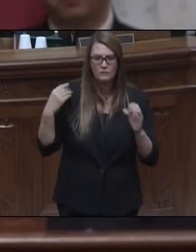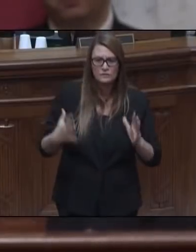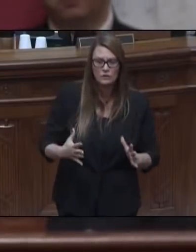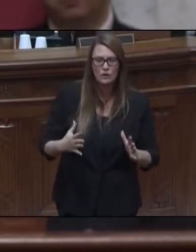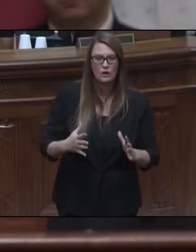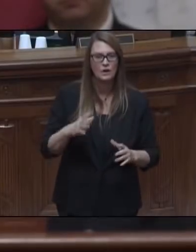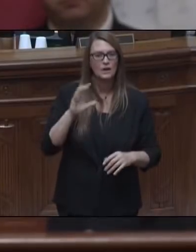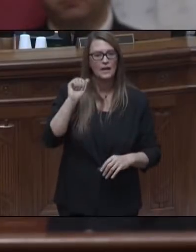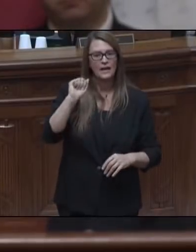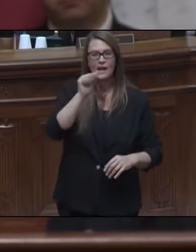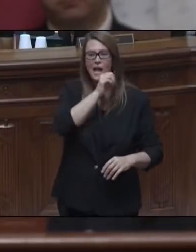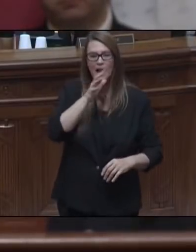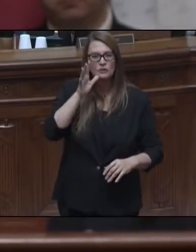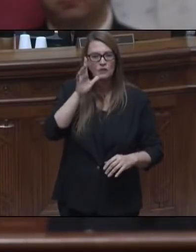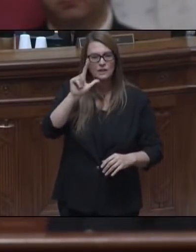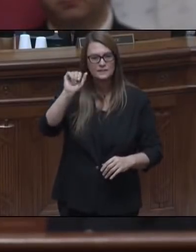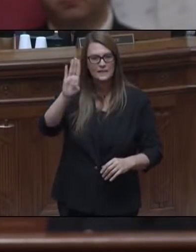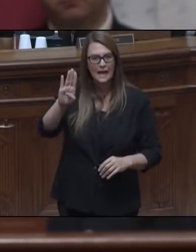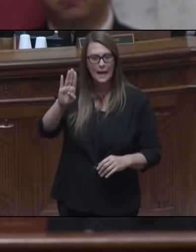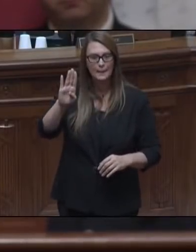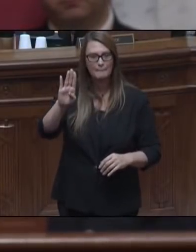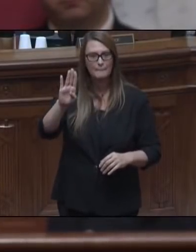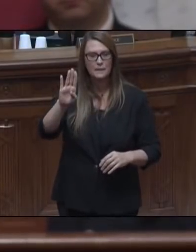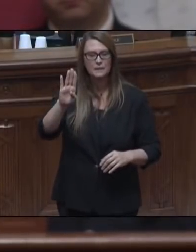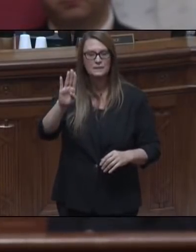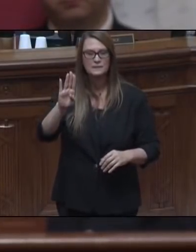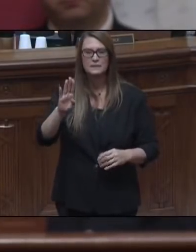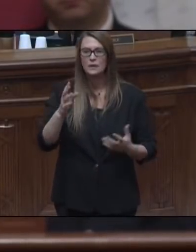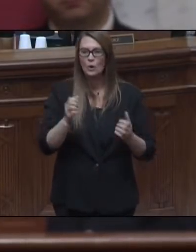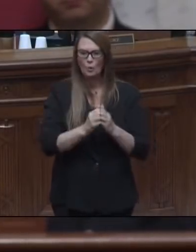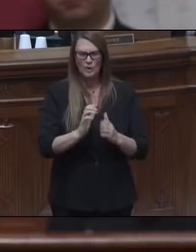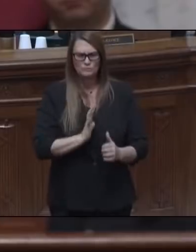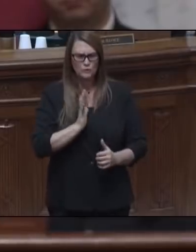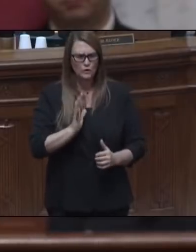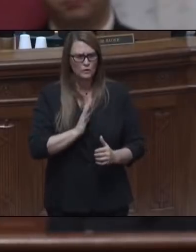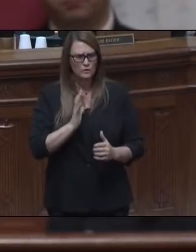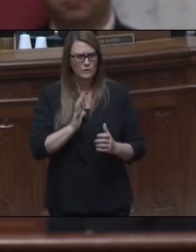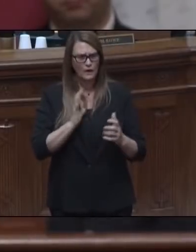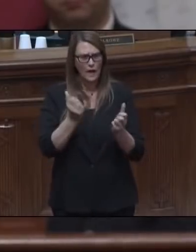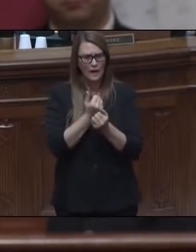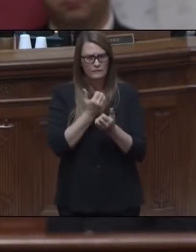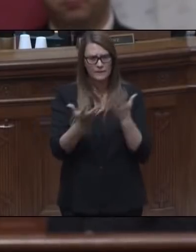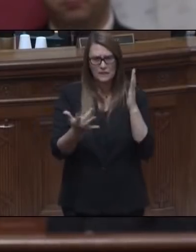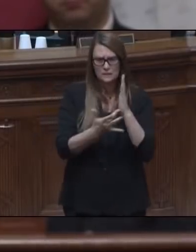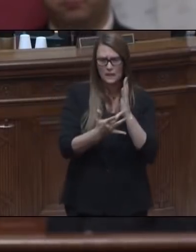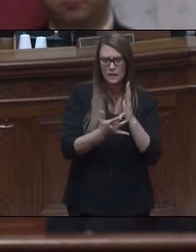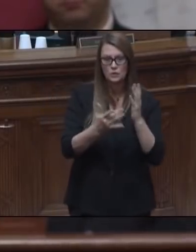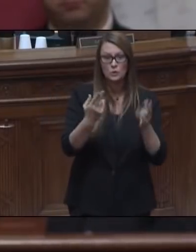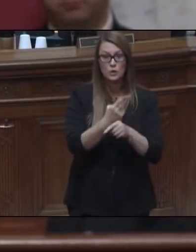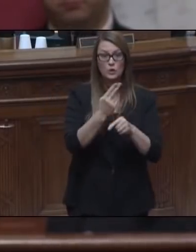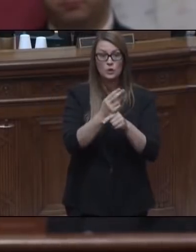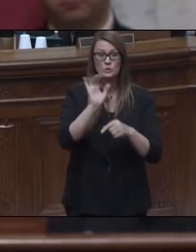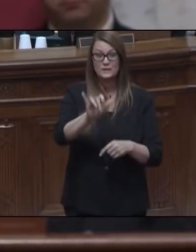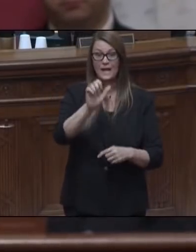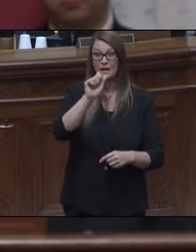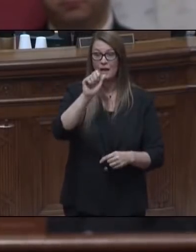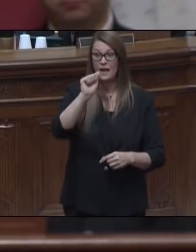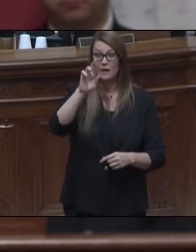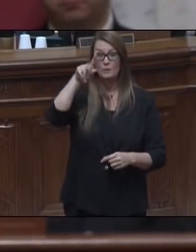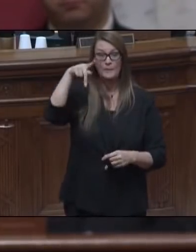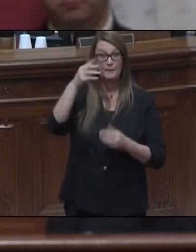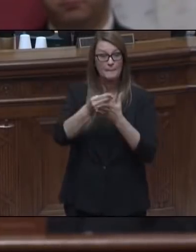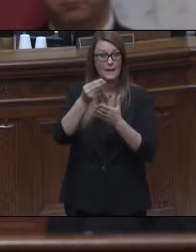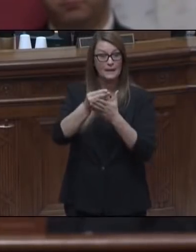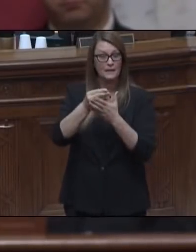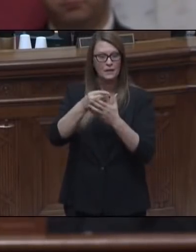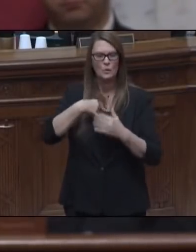one roof that's state-of-the-art and state-of-the-art beyond belief. We can use ARP money to fund this, but we desperately